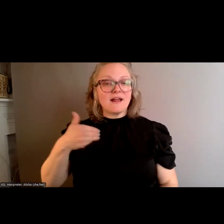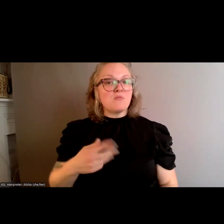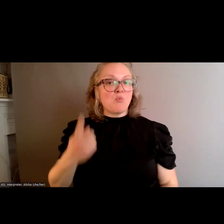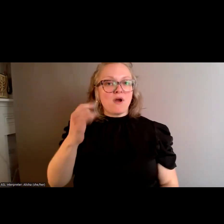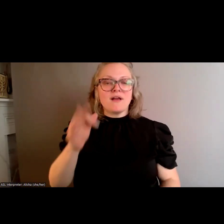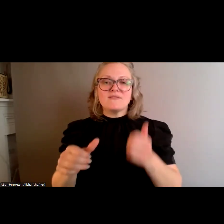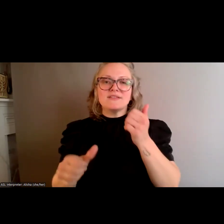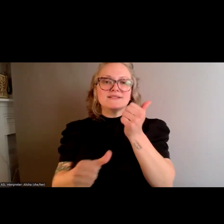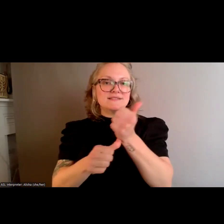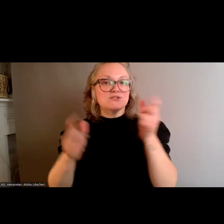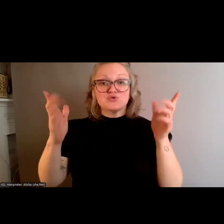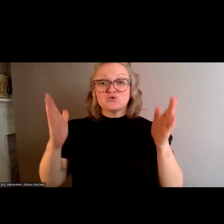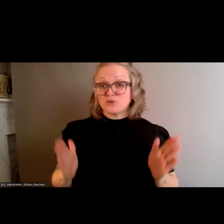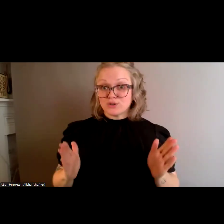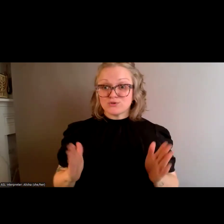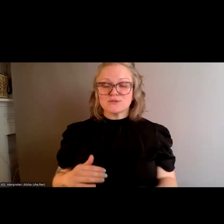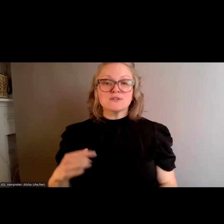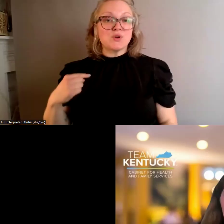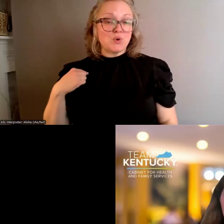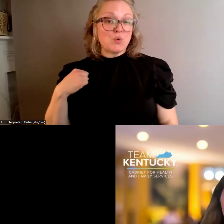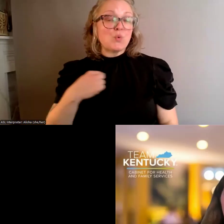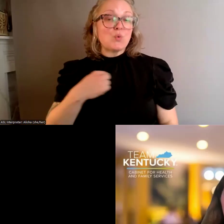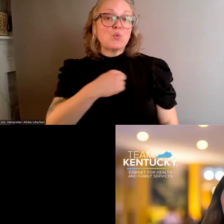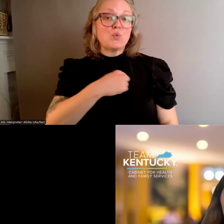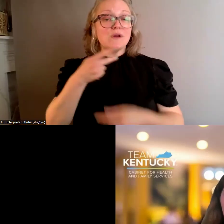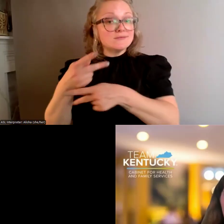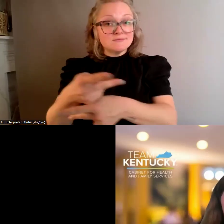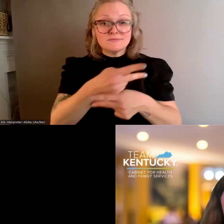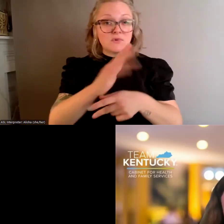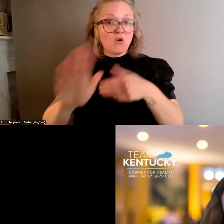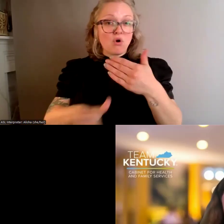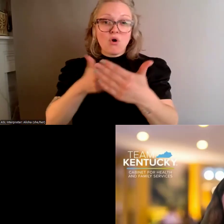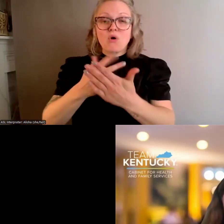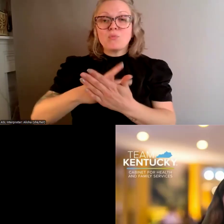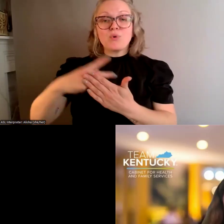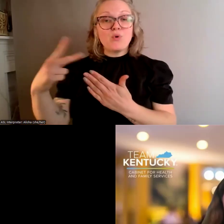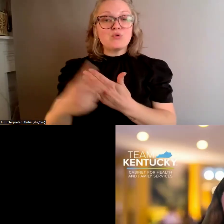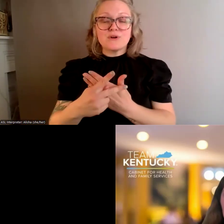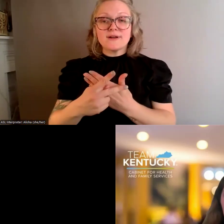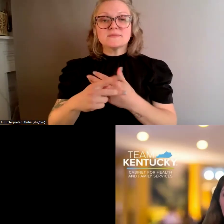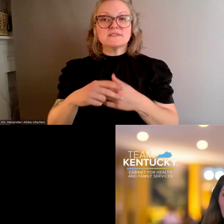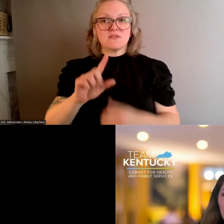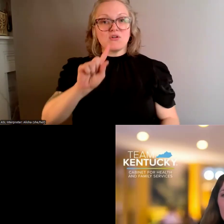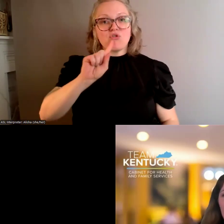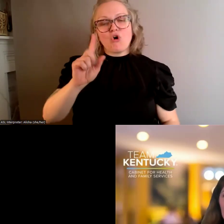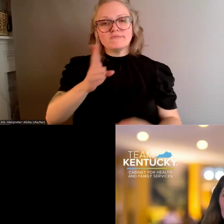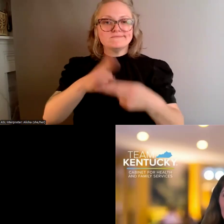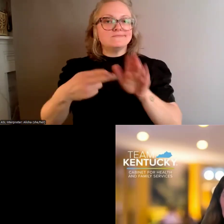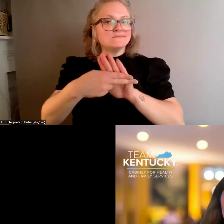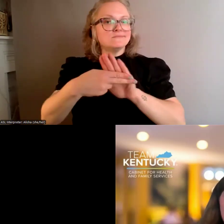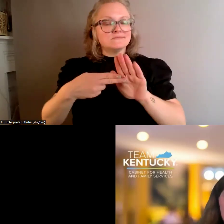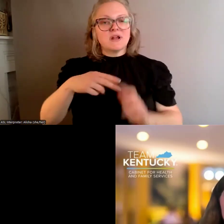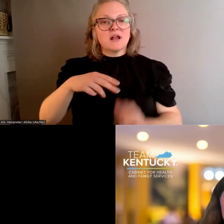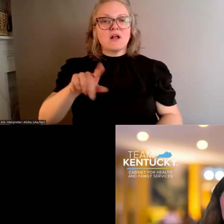assistant directors, and we oversee all programs that are considered long-term services